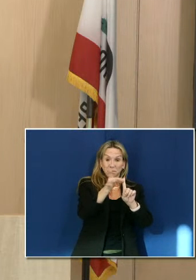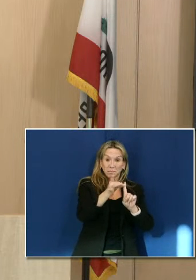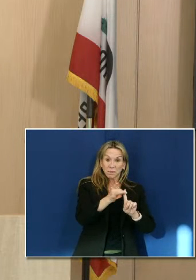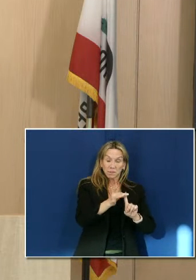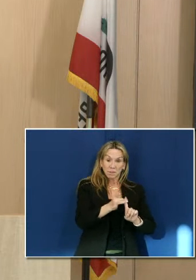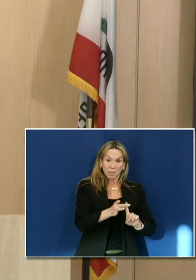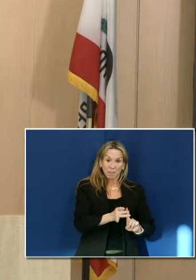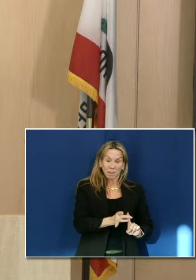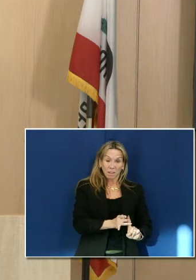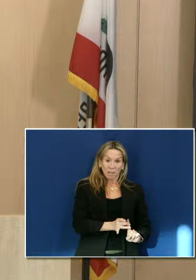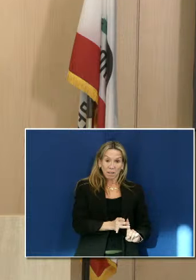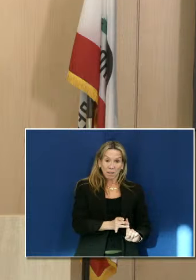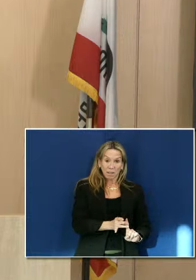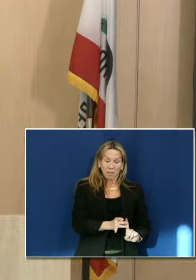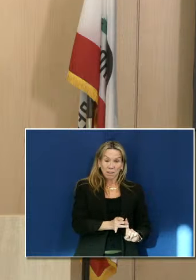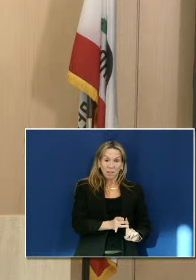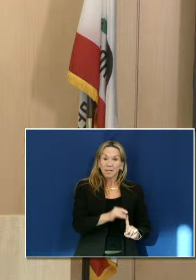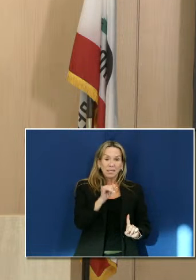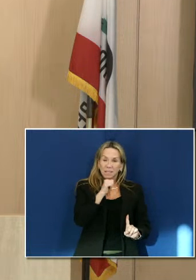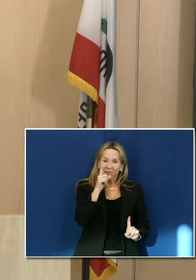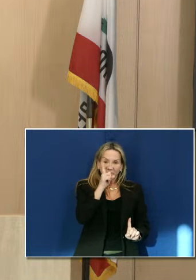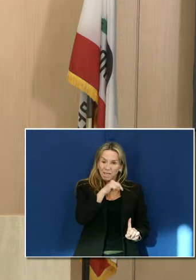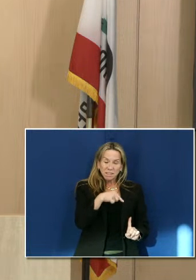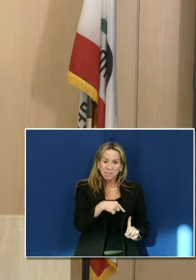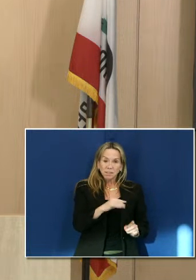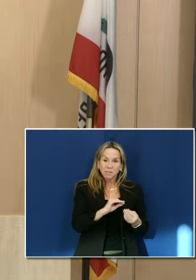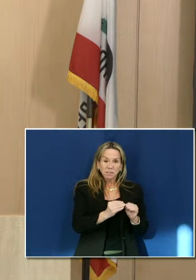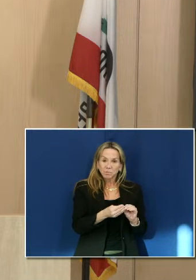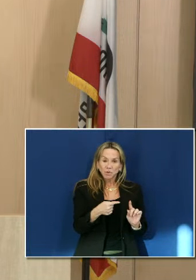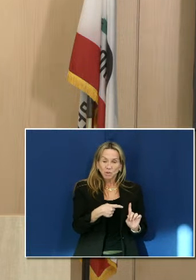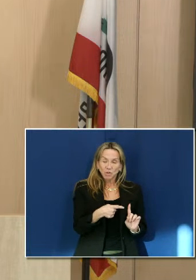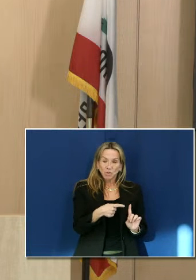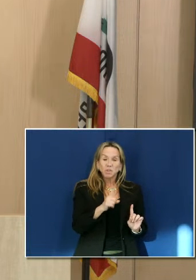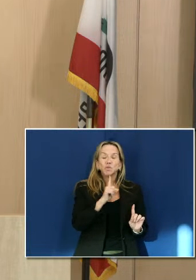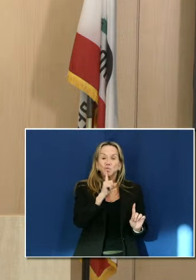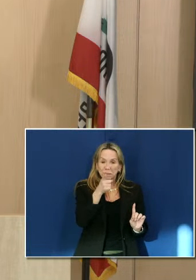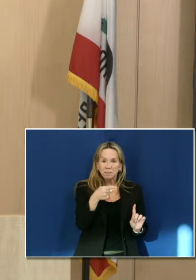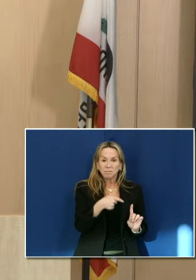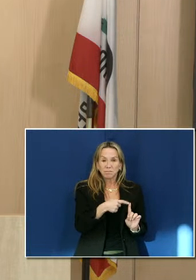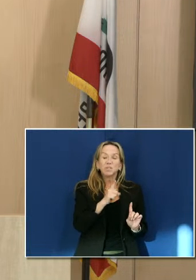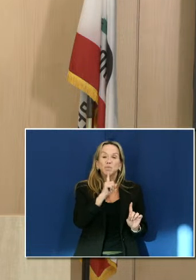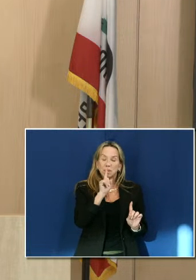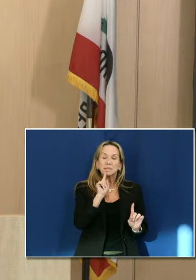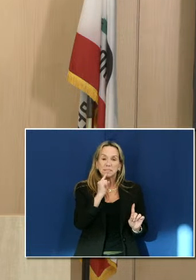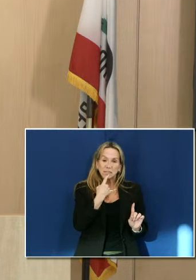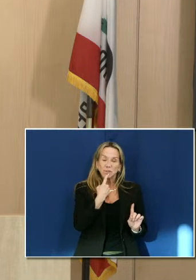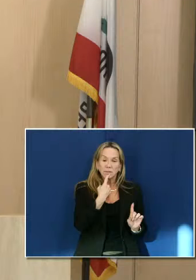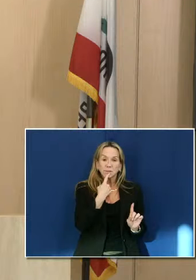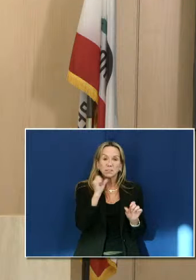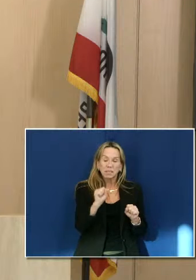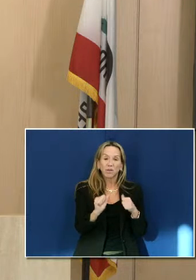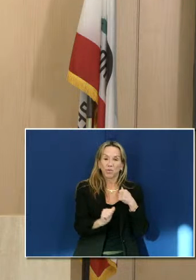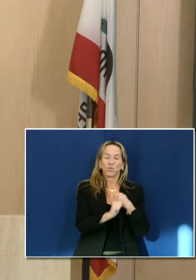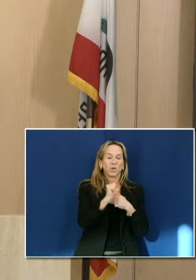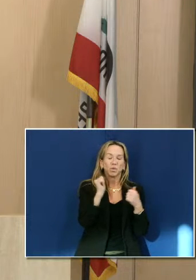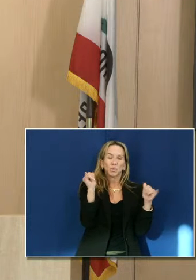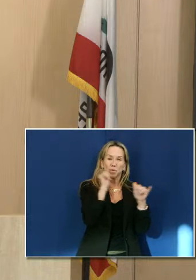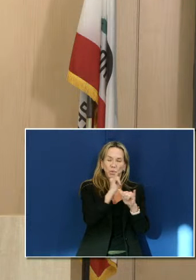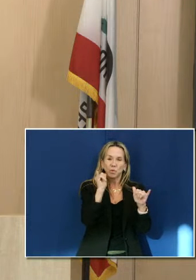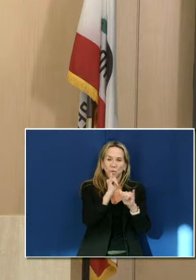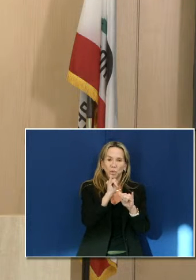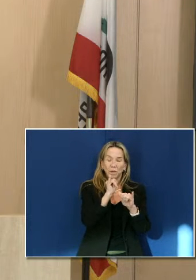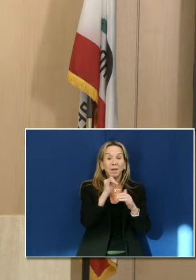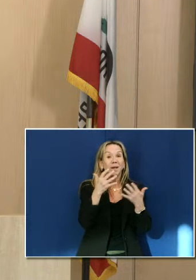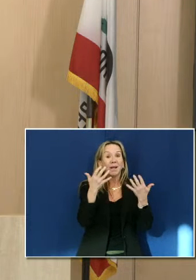county is very real, and it is a very real threat. We want to think that we